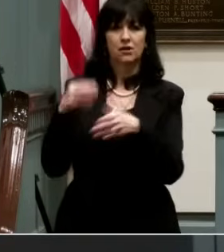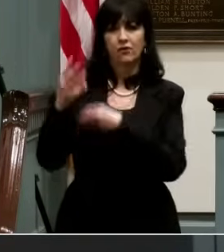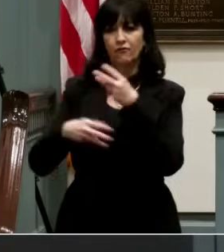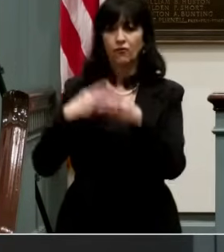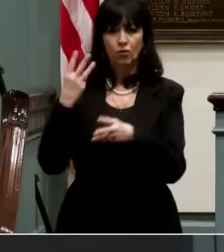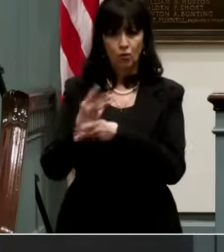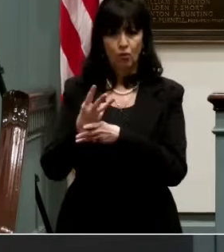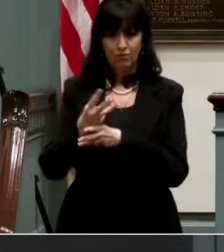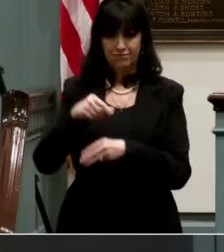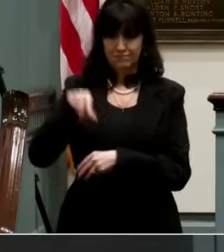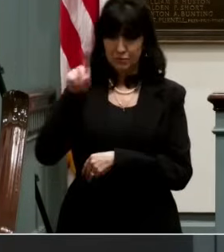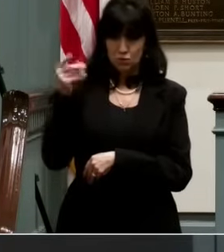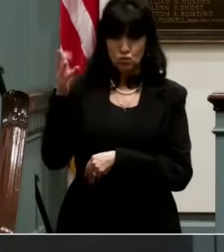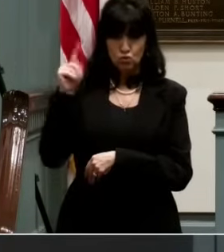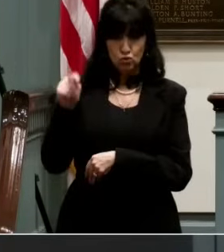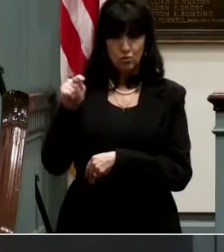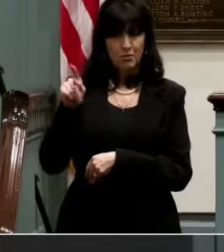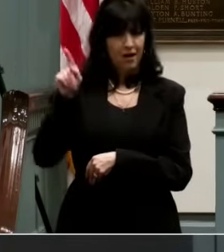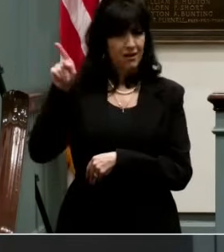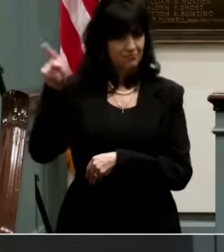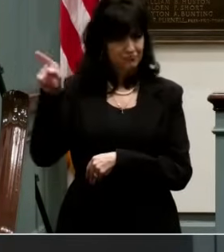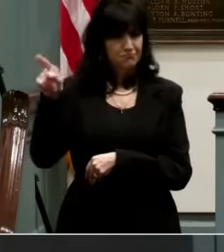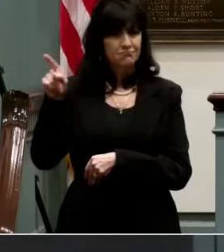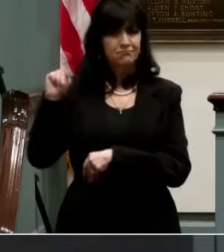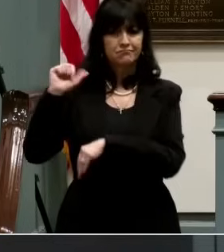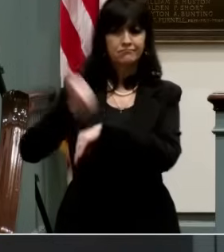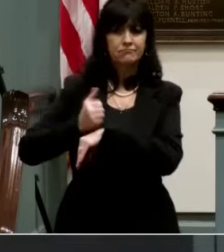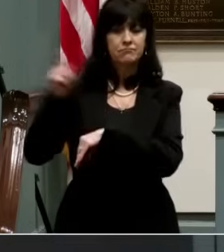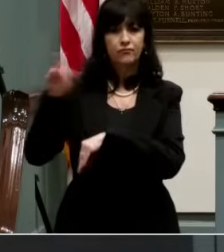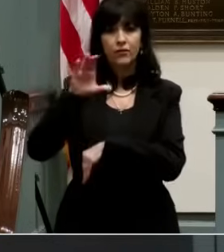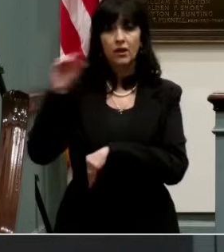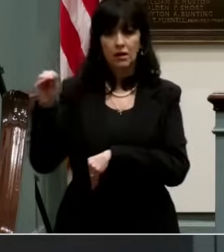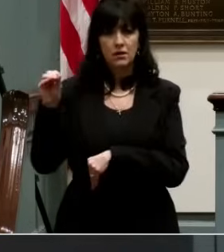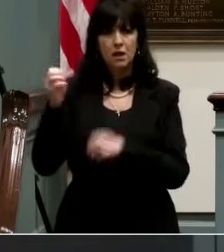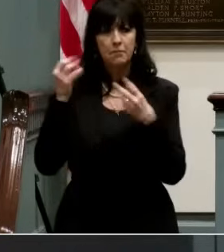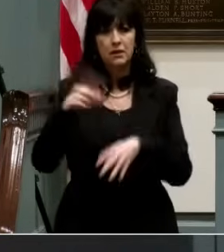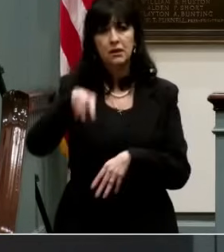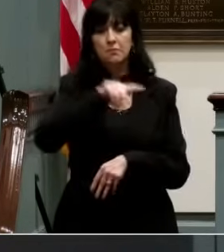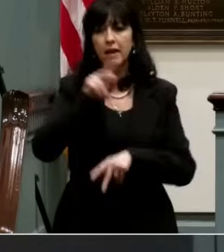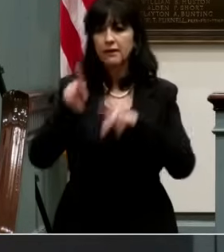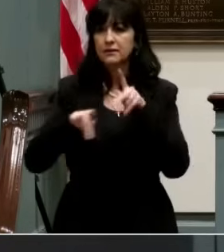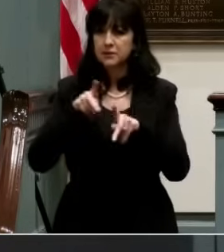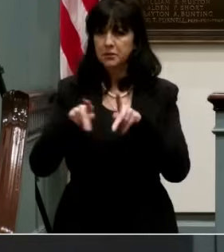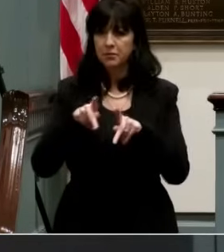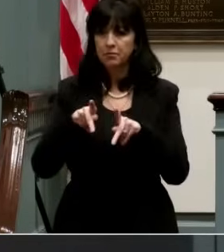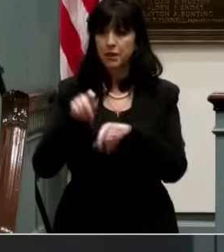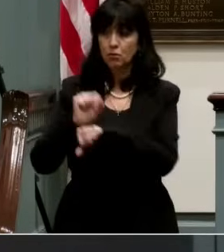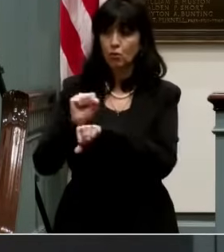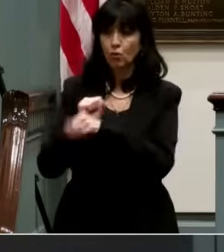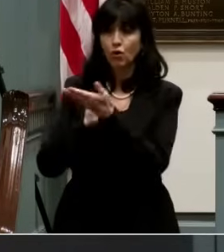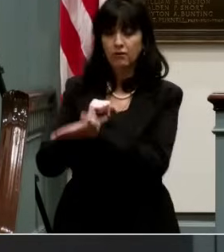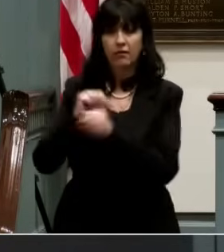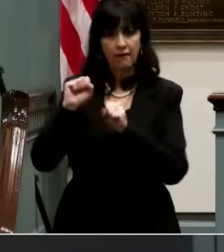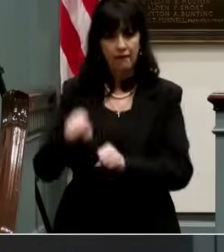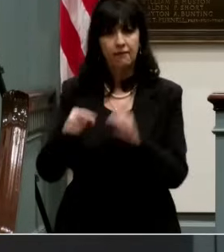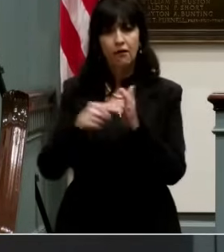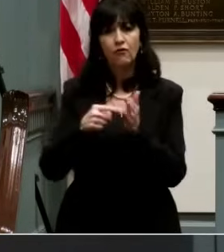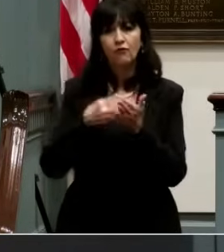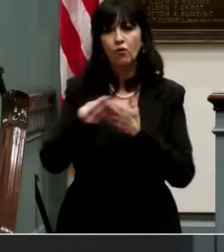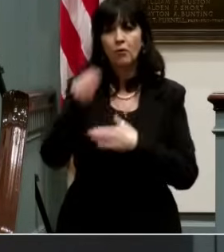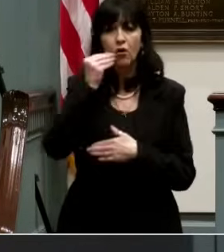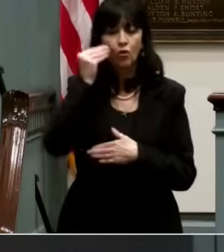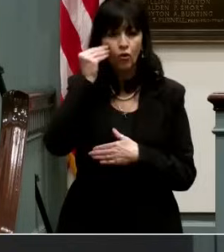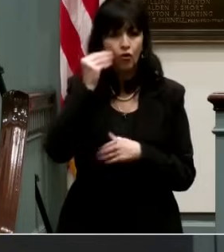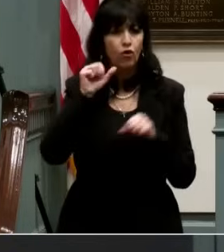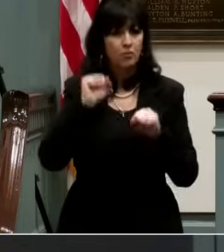manufacturing jobs put food on the table for thousands of families. As Representative Short and Senator Richardson know,